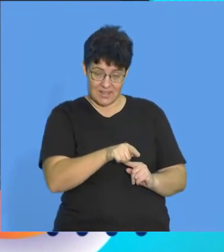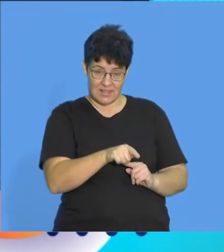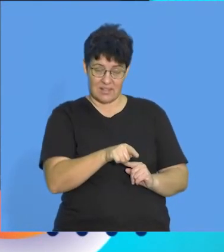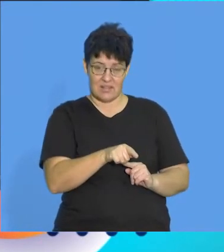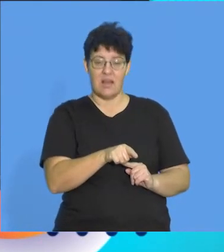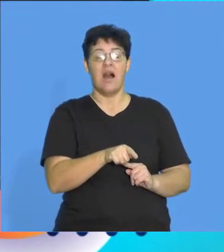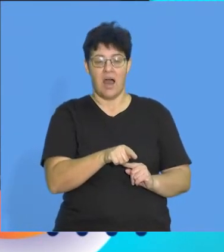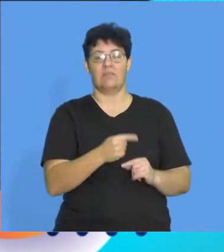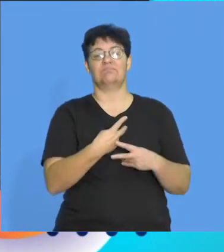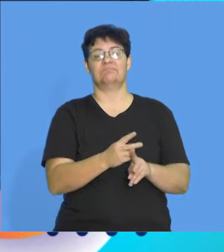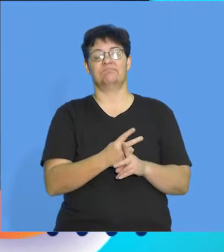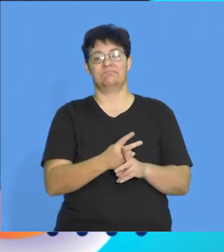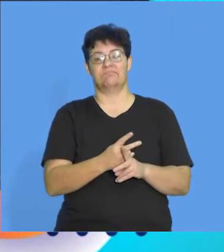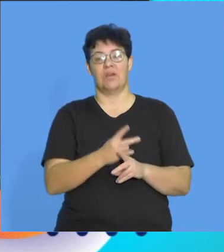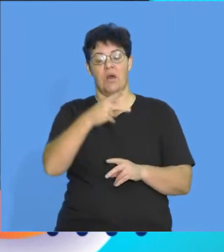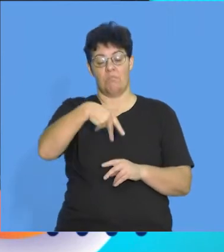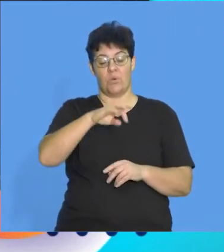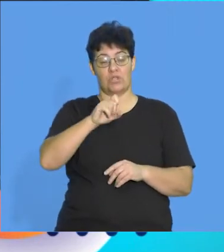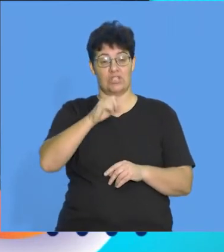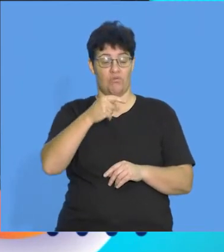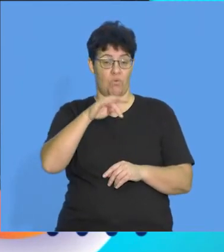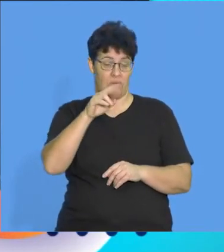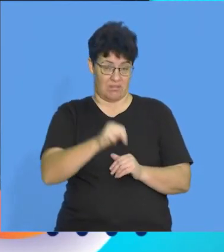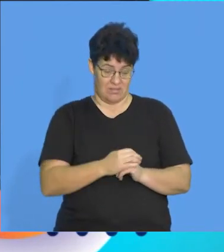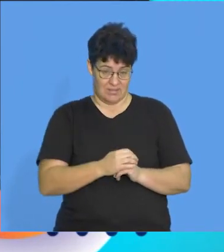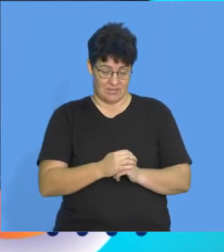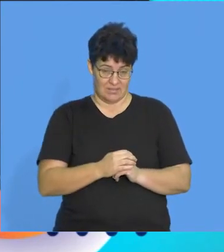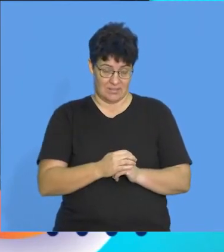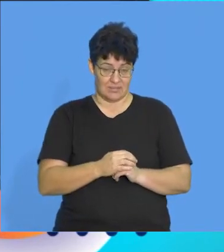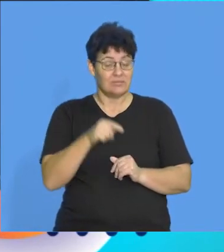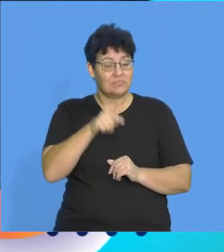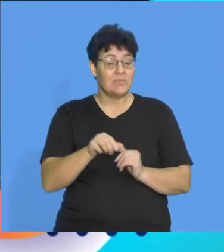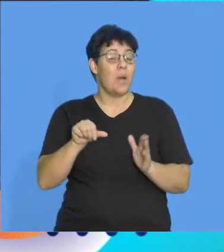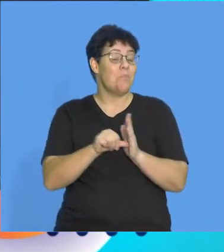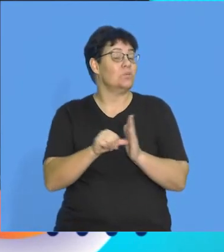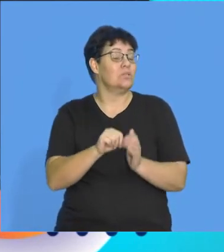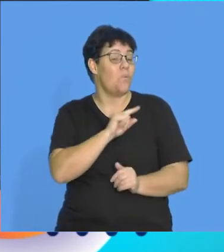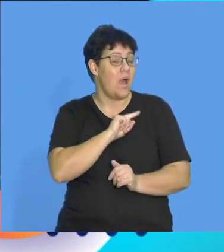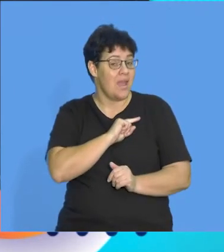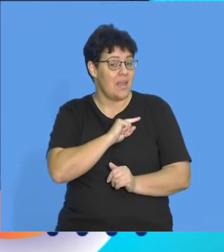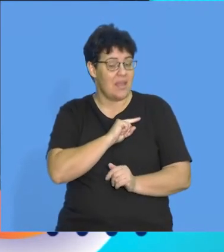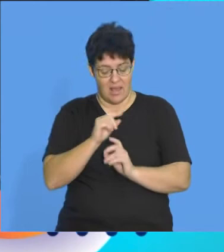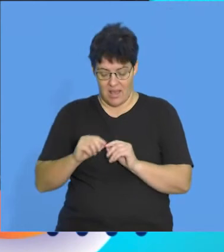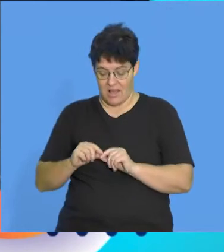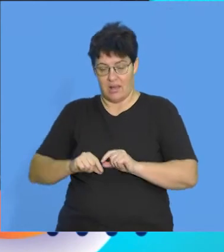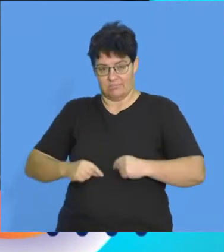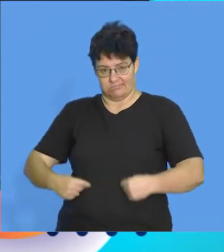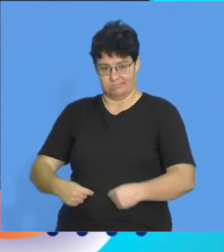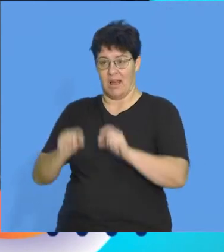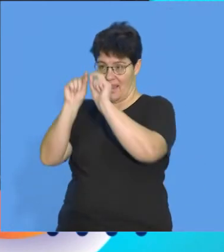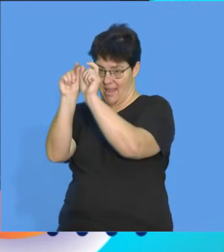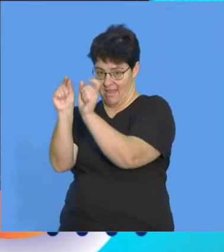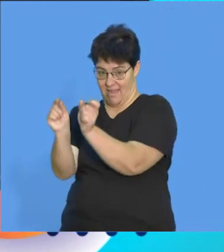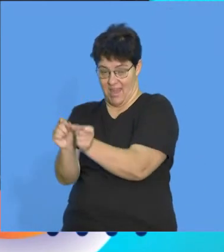for the production of progesterone. Progesterone plays an important role in maintaining the lining of the endometrium as well